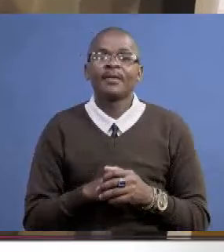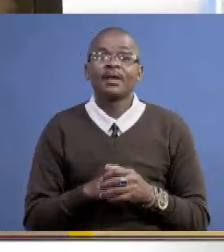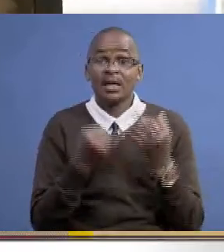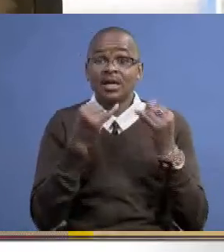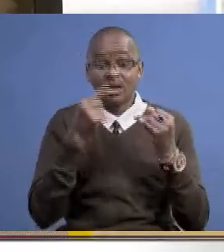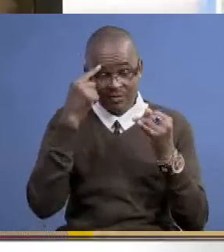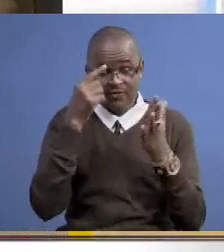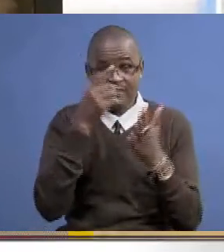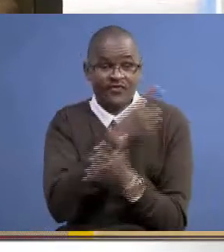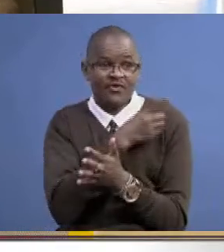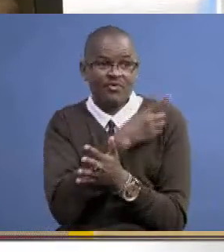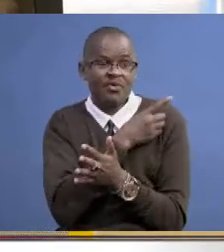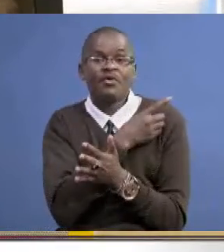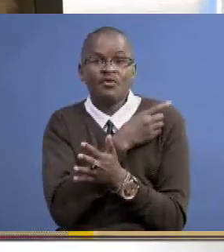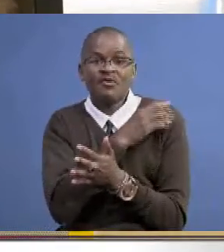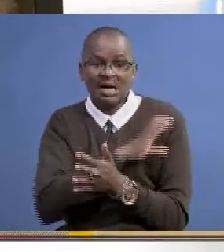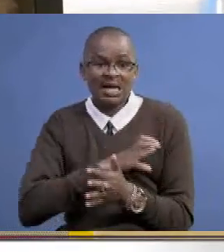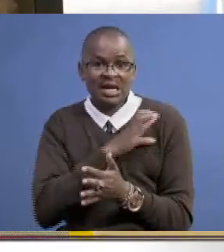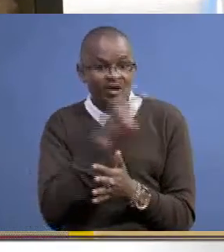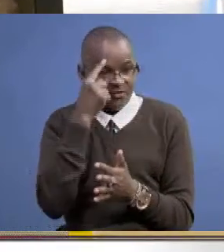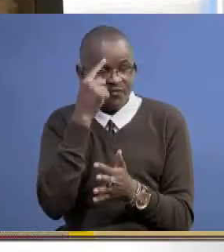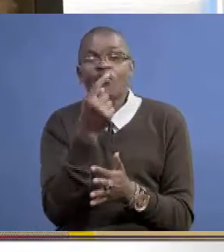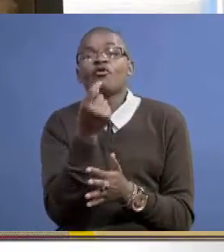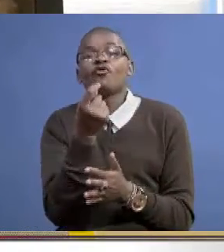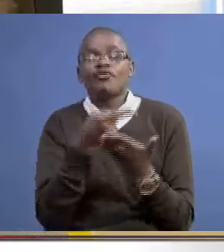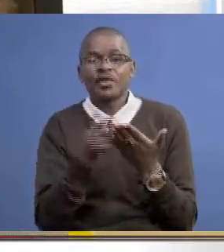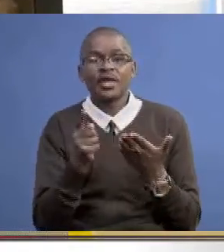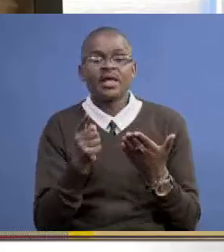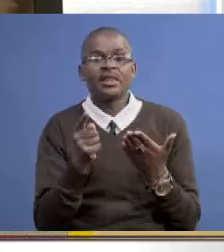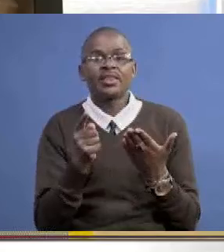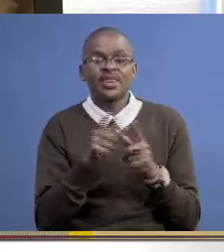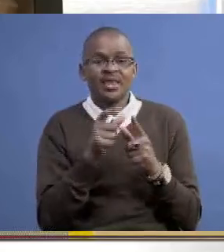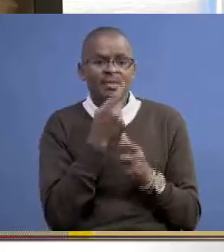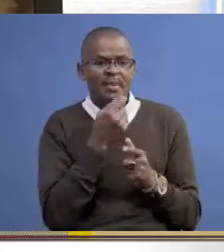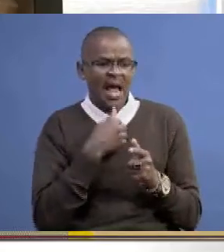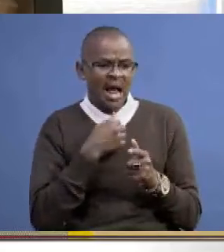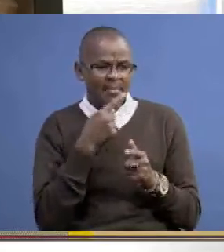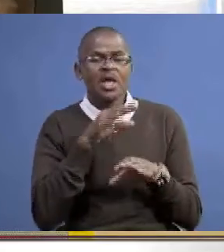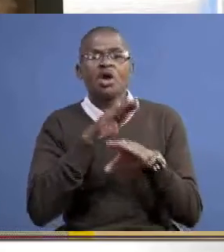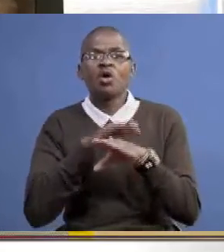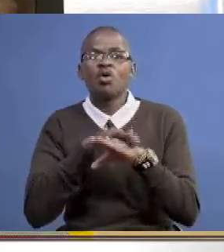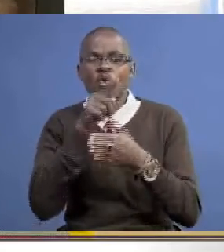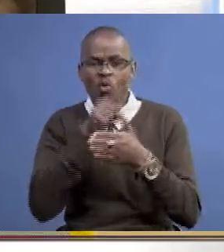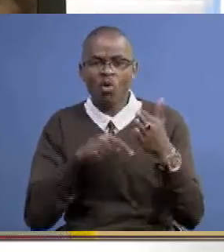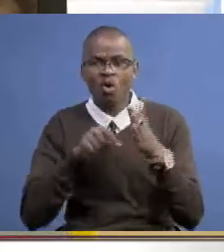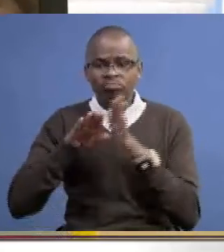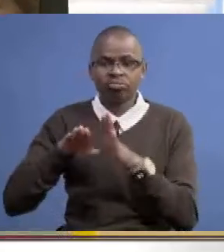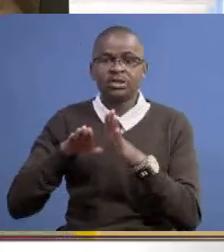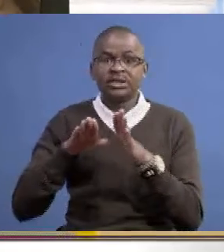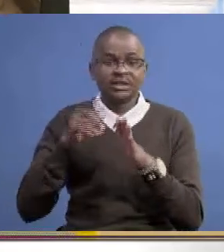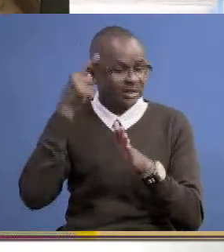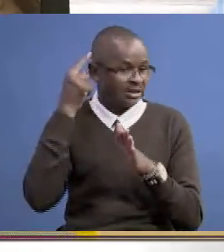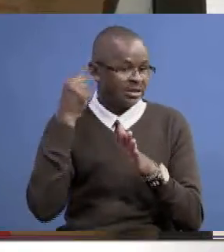Amudabi loops in the doctor on the symptoms baby Abdi has been showing for the last few weeks and the medications the baby has been on. What cannot escape the